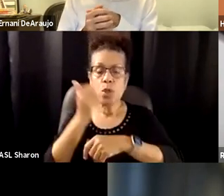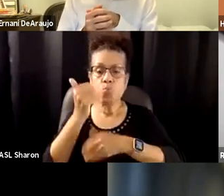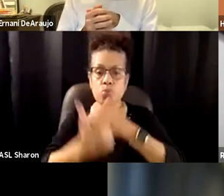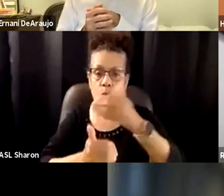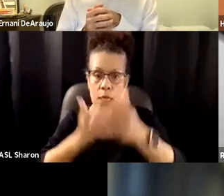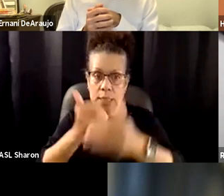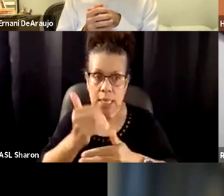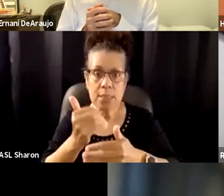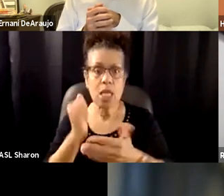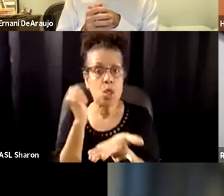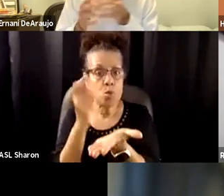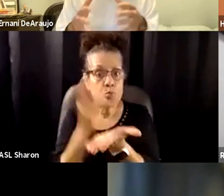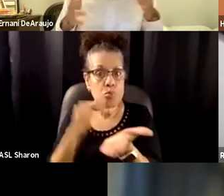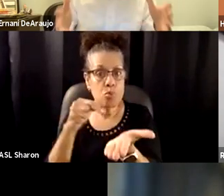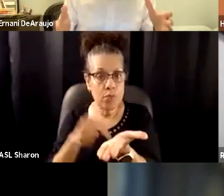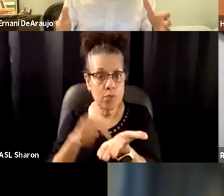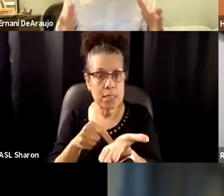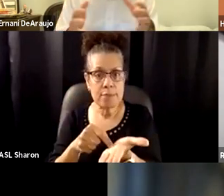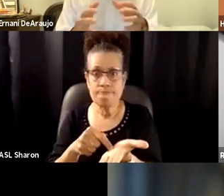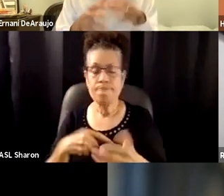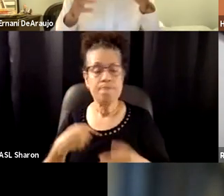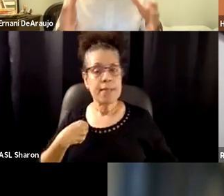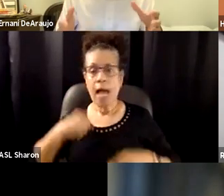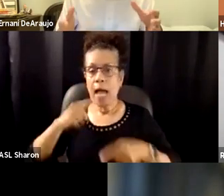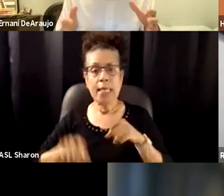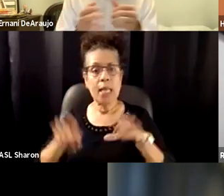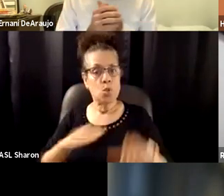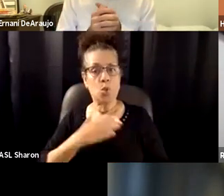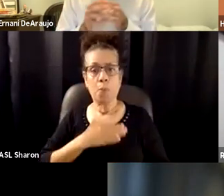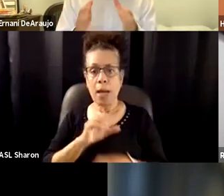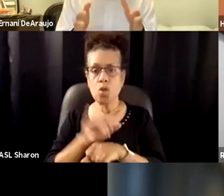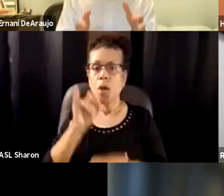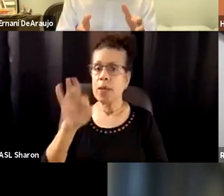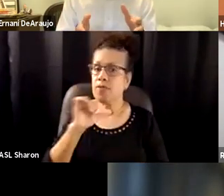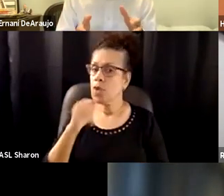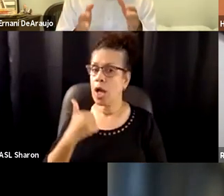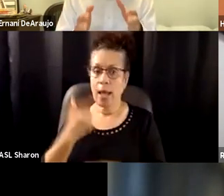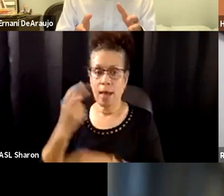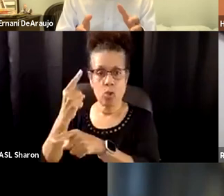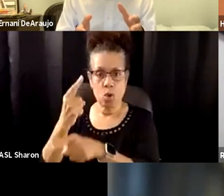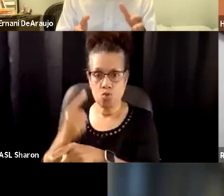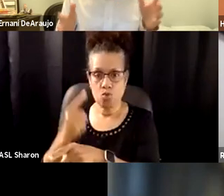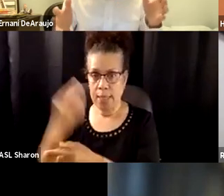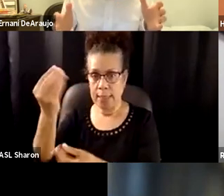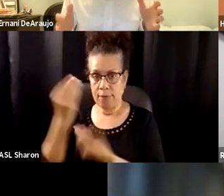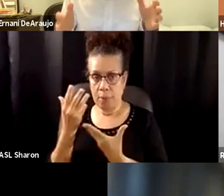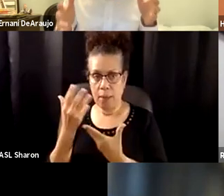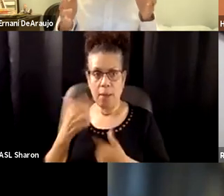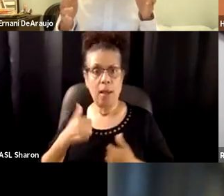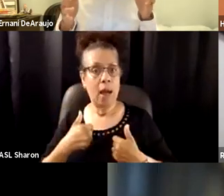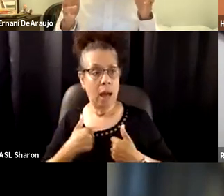approved and i can't do my job if i don't have the proper data i condition my vote in july on